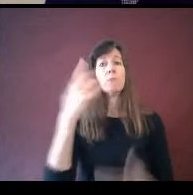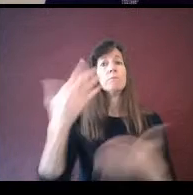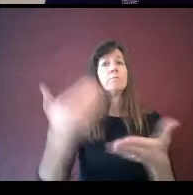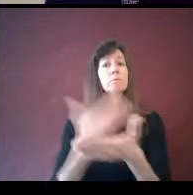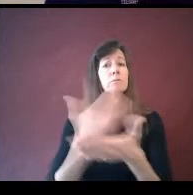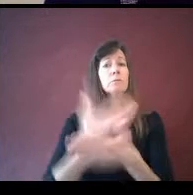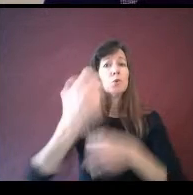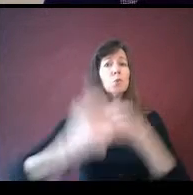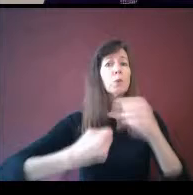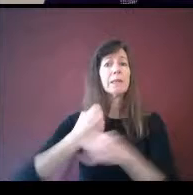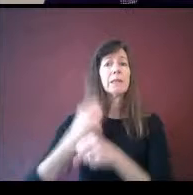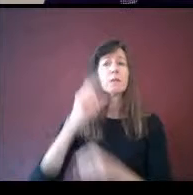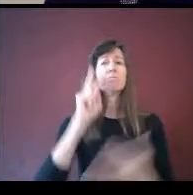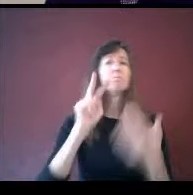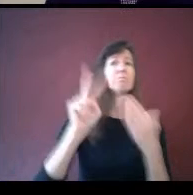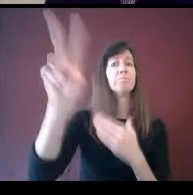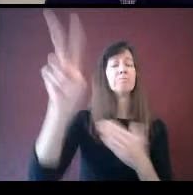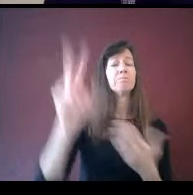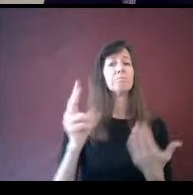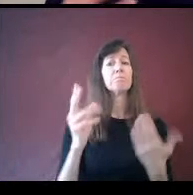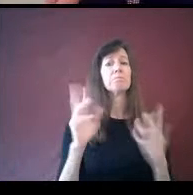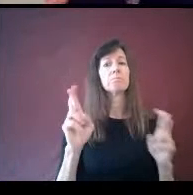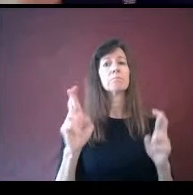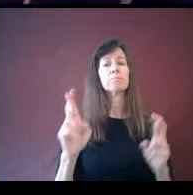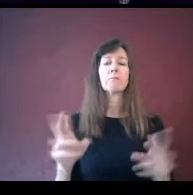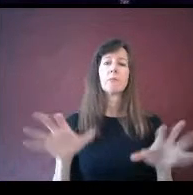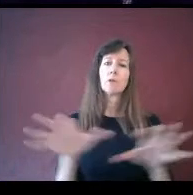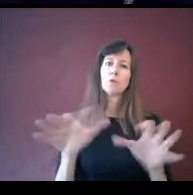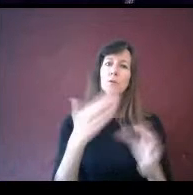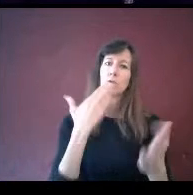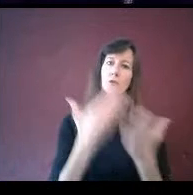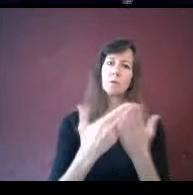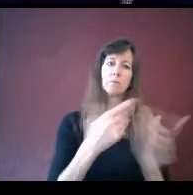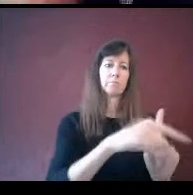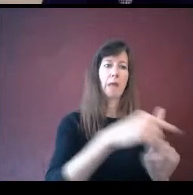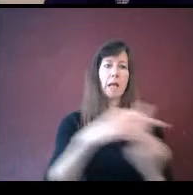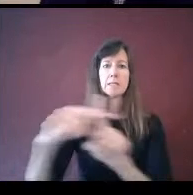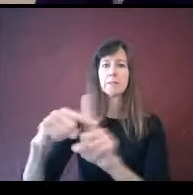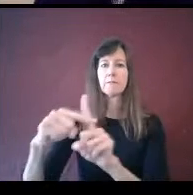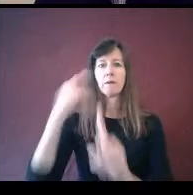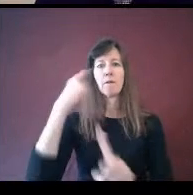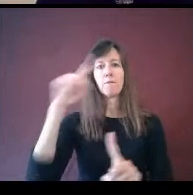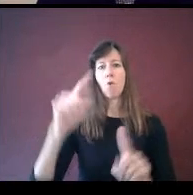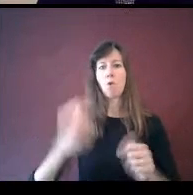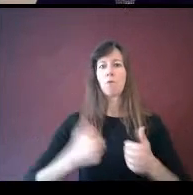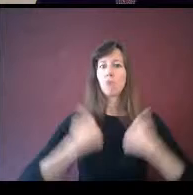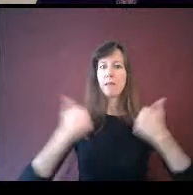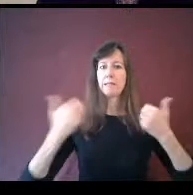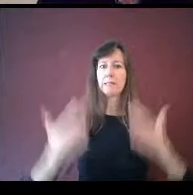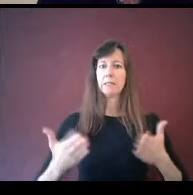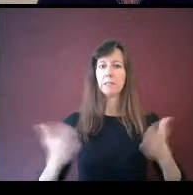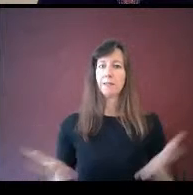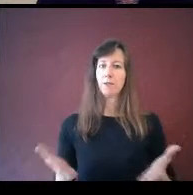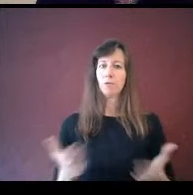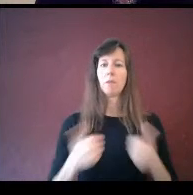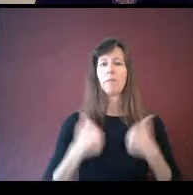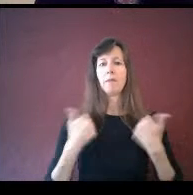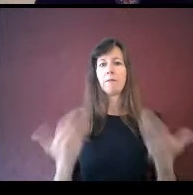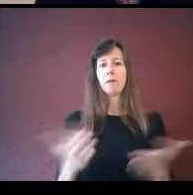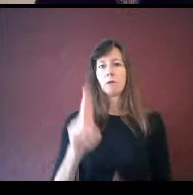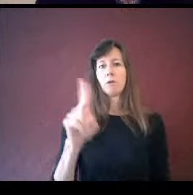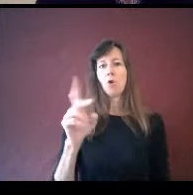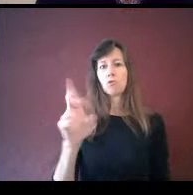right by all the residents of the county. So on that front, as a reminder, here are the phases of